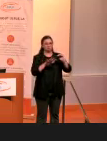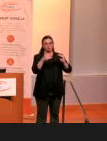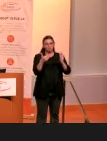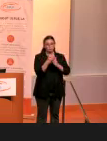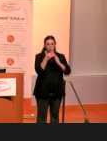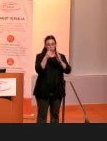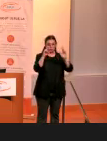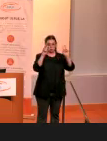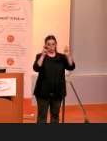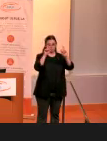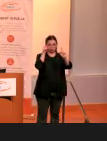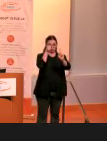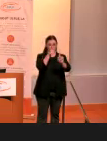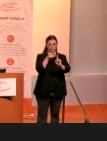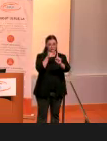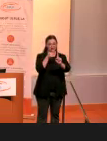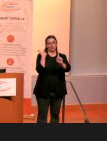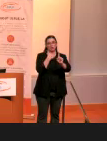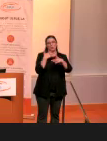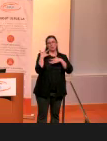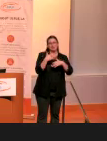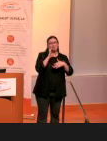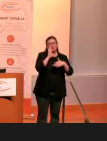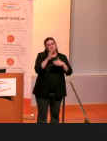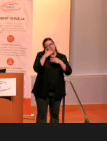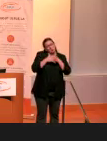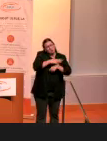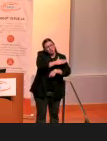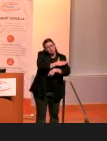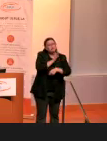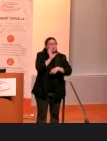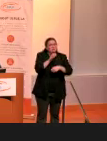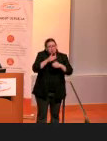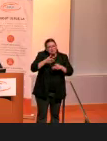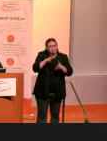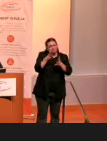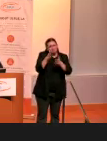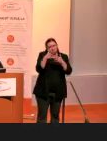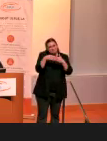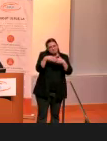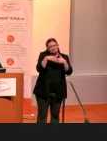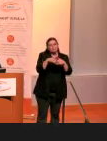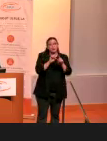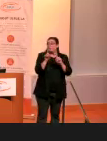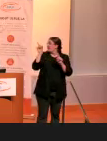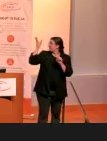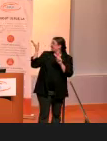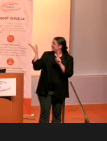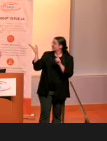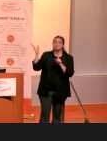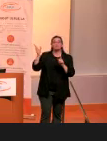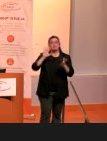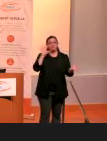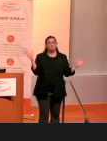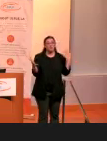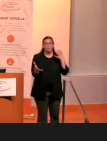target that we have. We used to kind of allow blood pressures a little bit higher, but you can see from this data, these are people who have